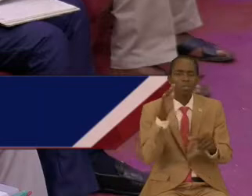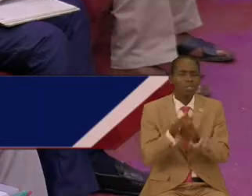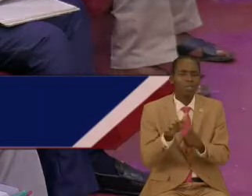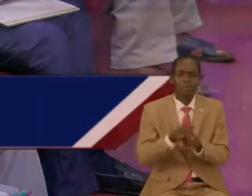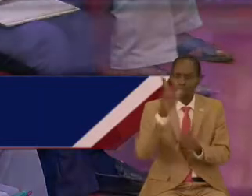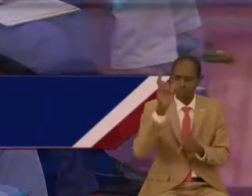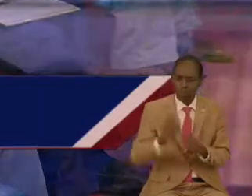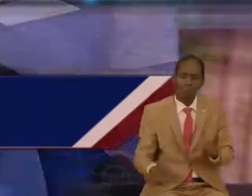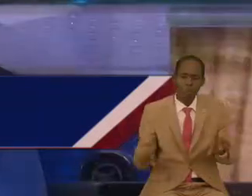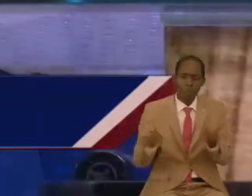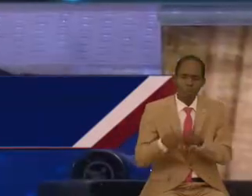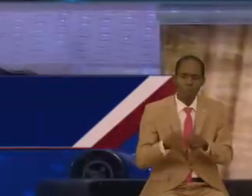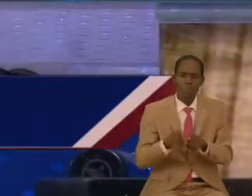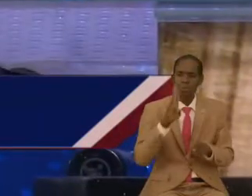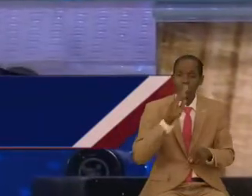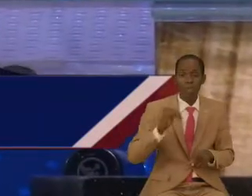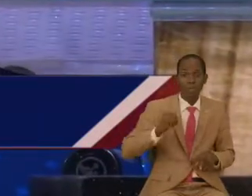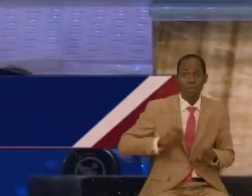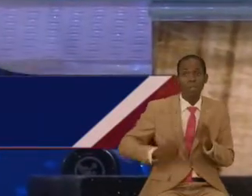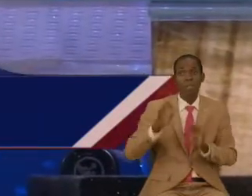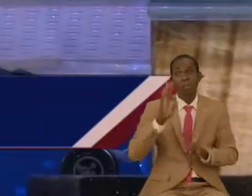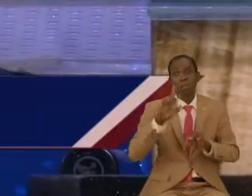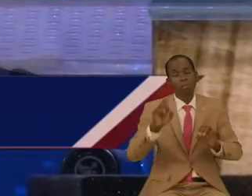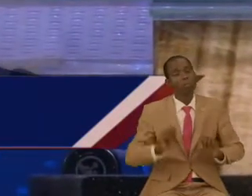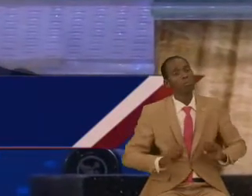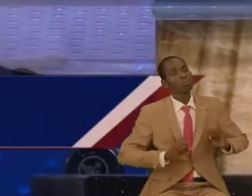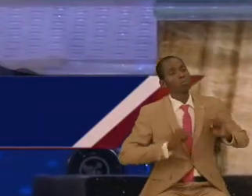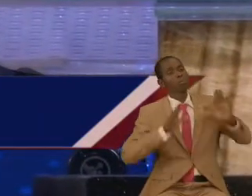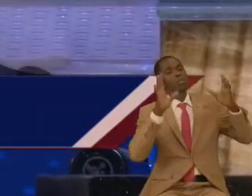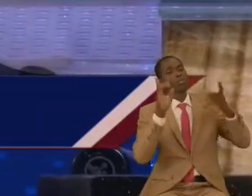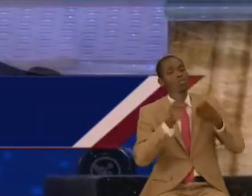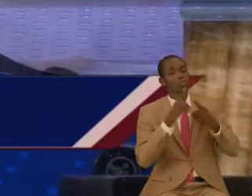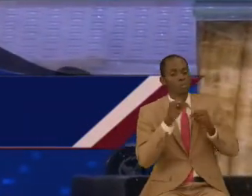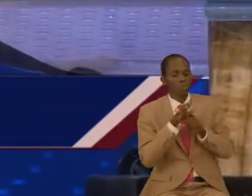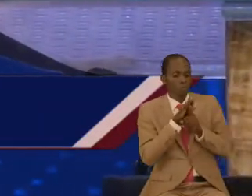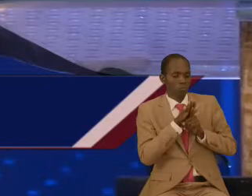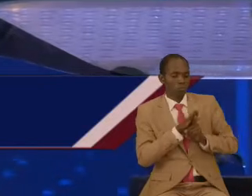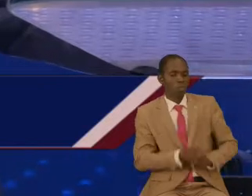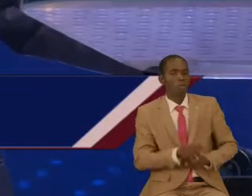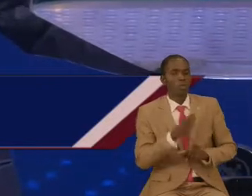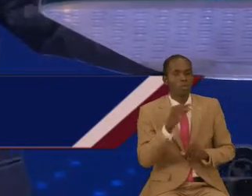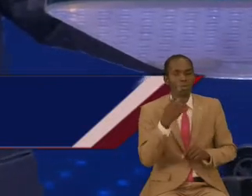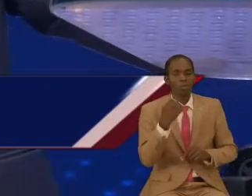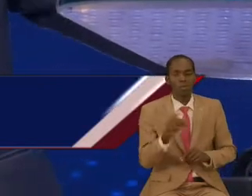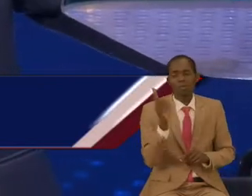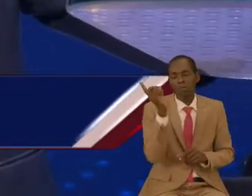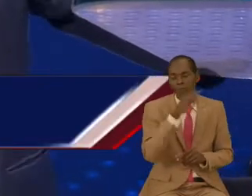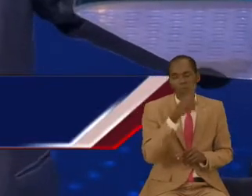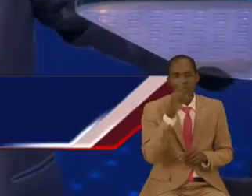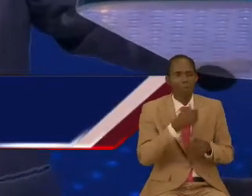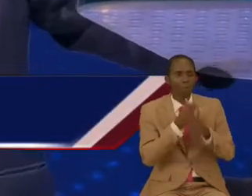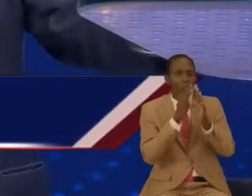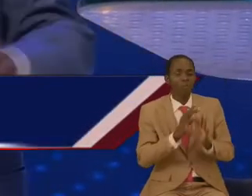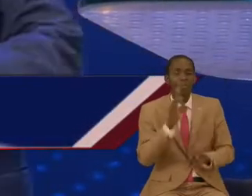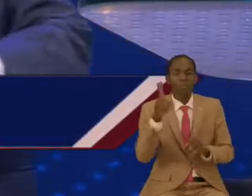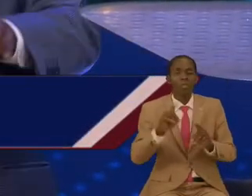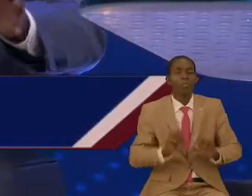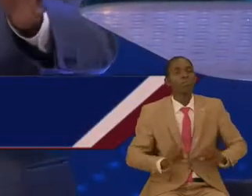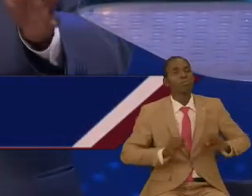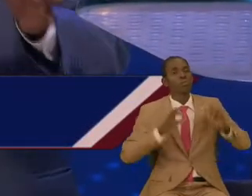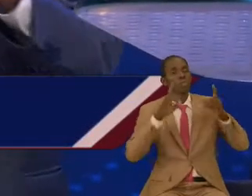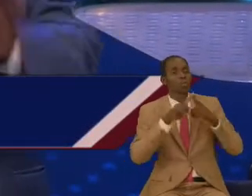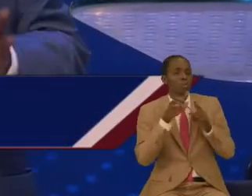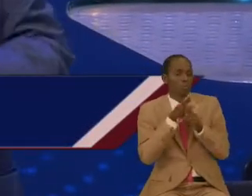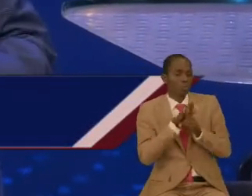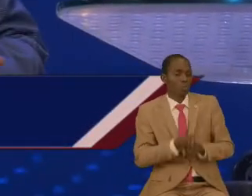be circumcised. If you yield to the pressure of the false apostle, if you yield to the pressure